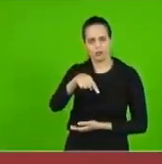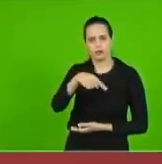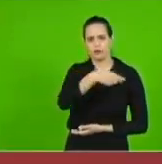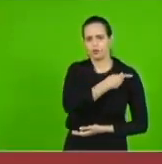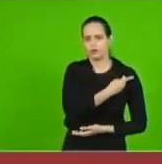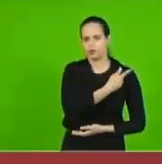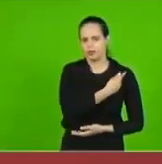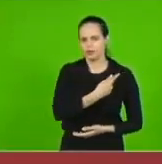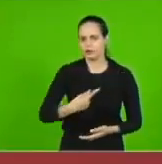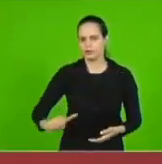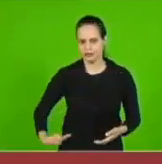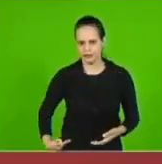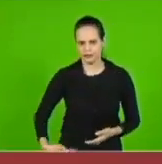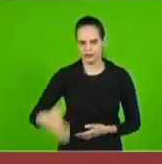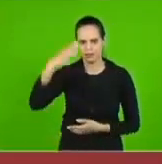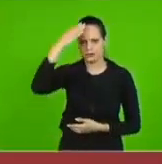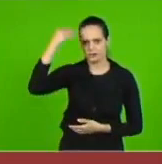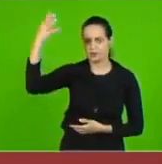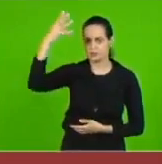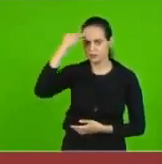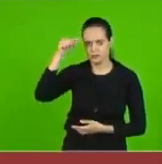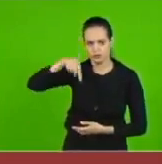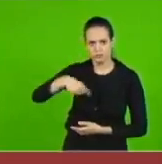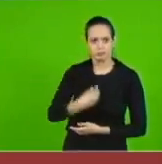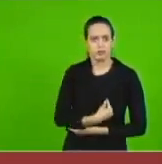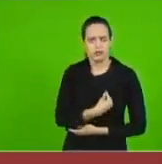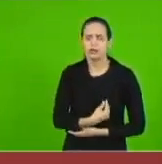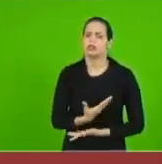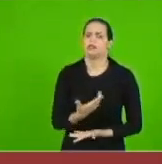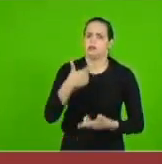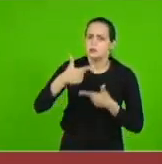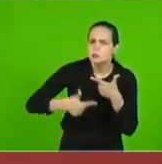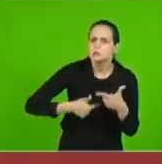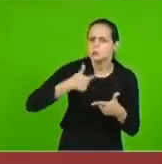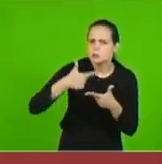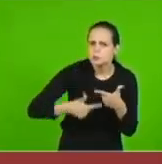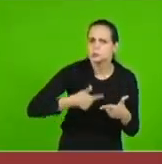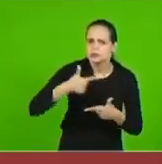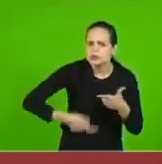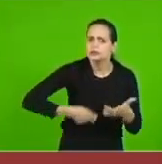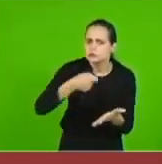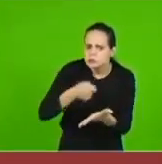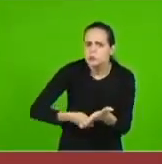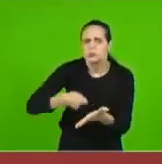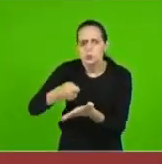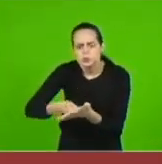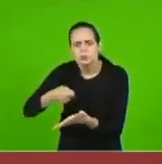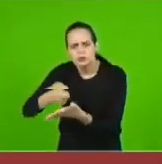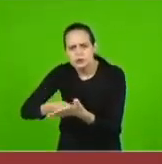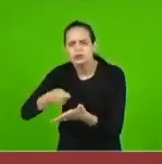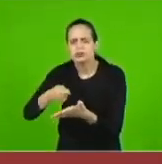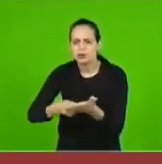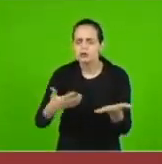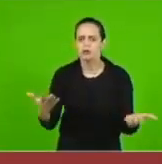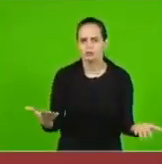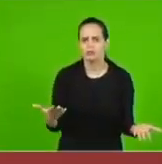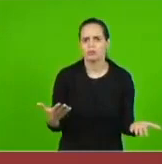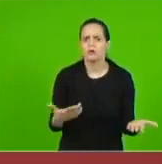here. The mayors, they are all here, present here. They are all fighting to resolve all the problems. We are